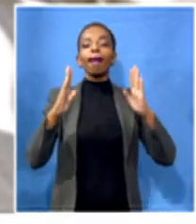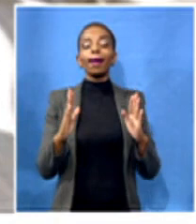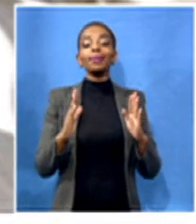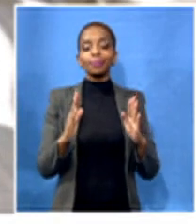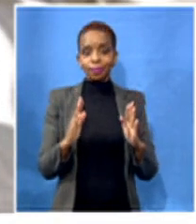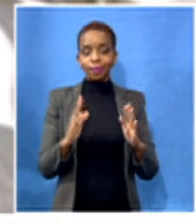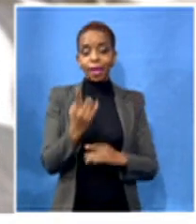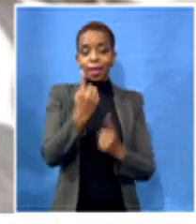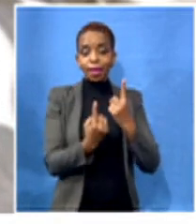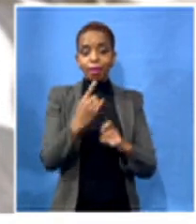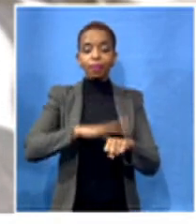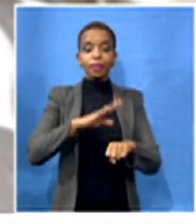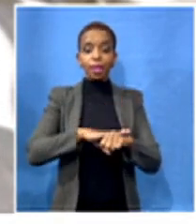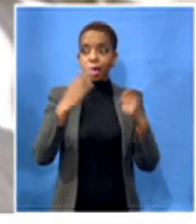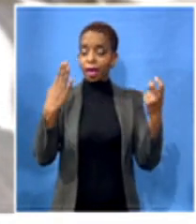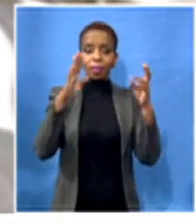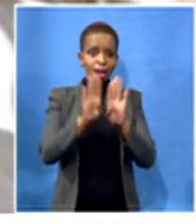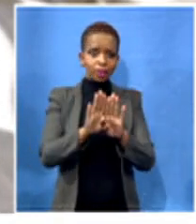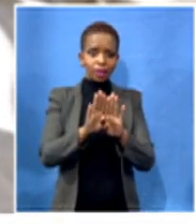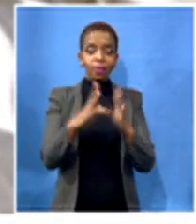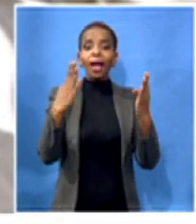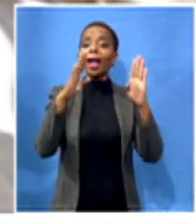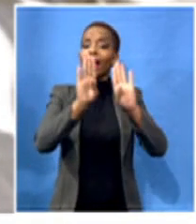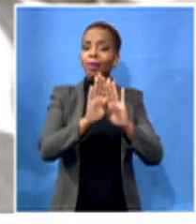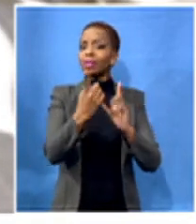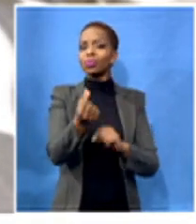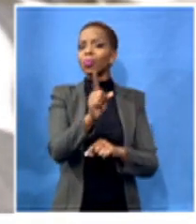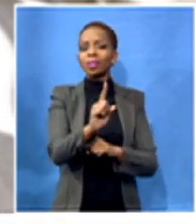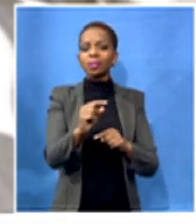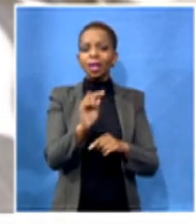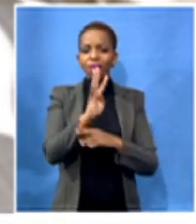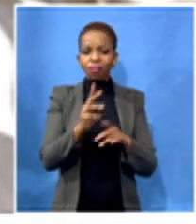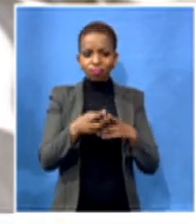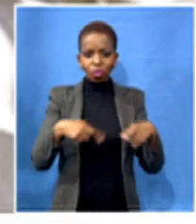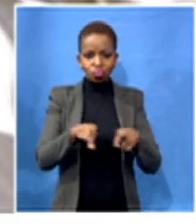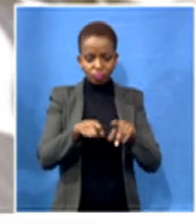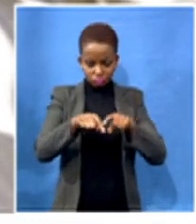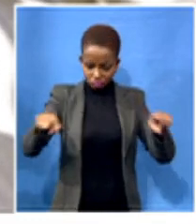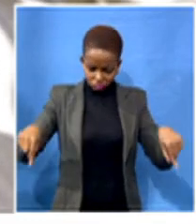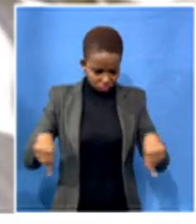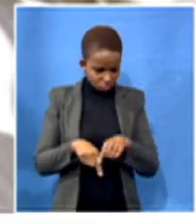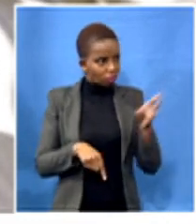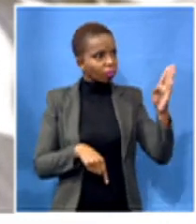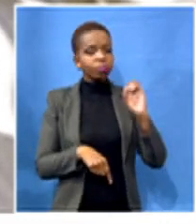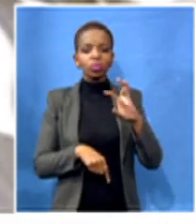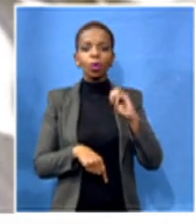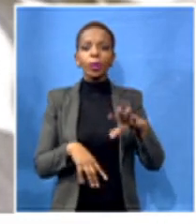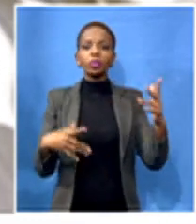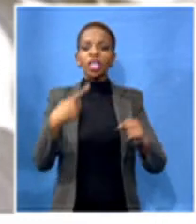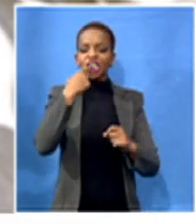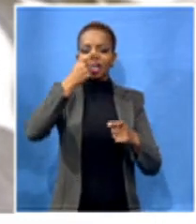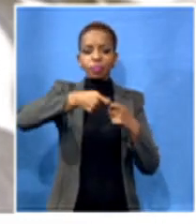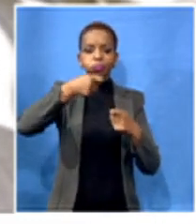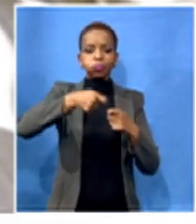under lockdown, what type of lockdown do you do in a four-roomed house in Soweto or in a shack? So all of those things have been there.